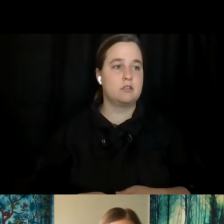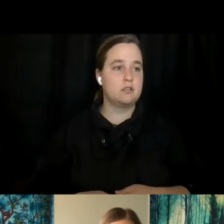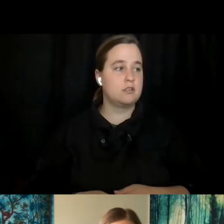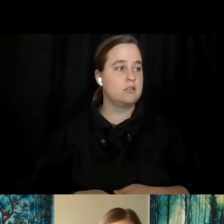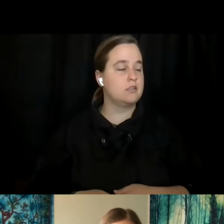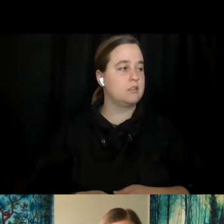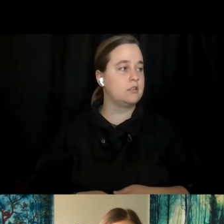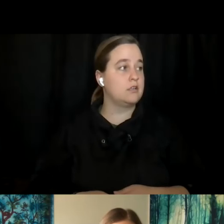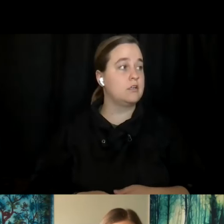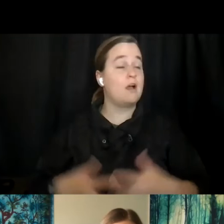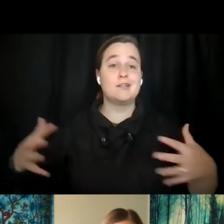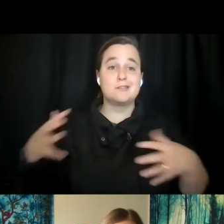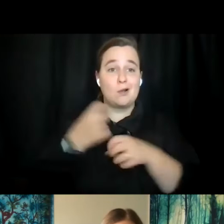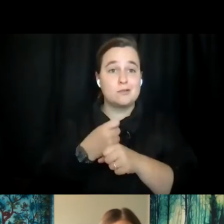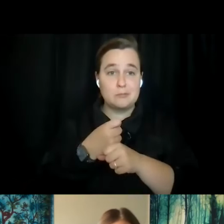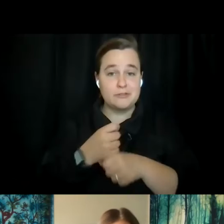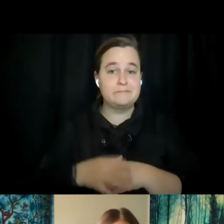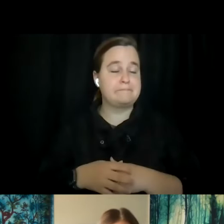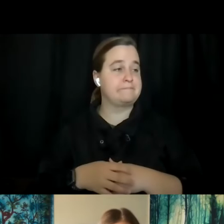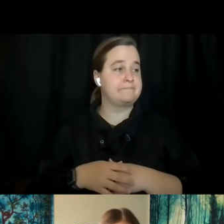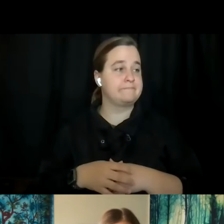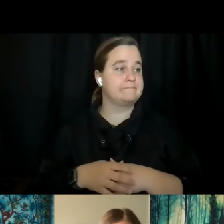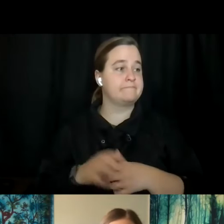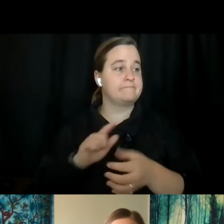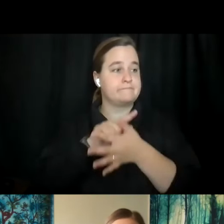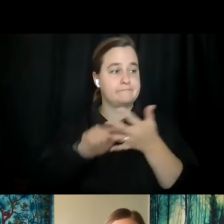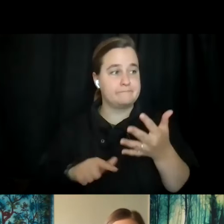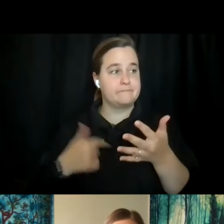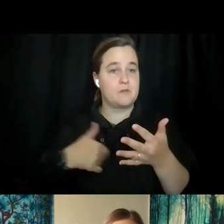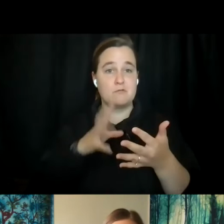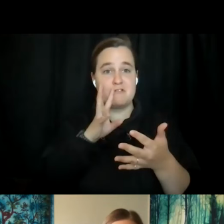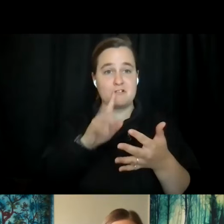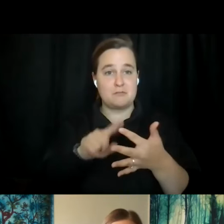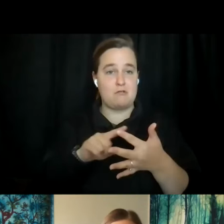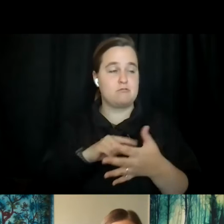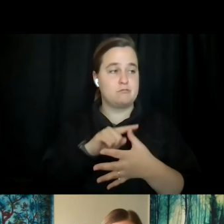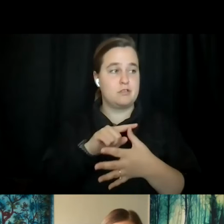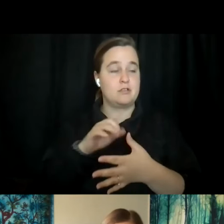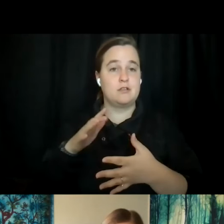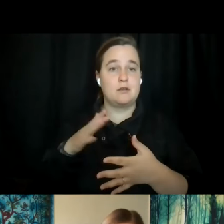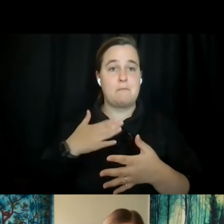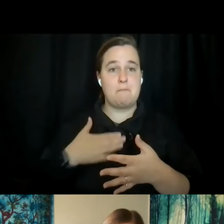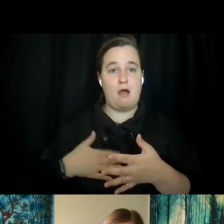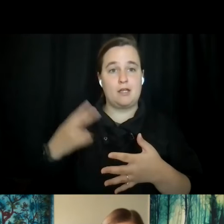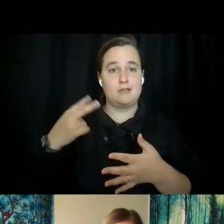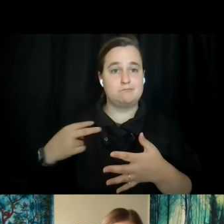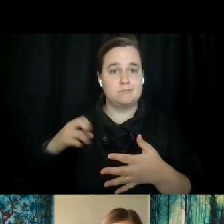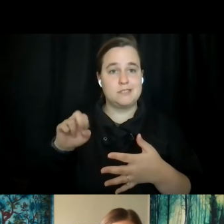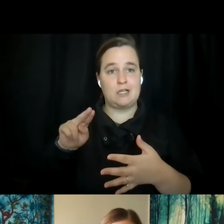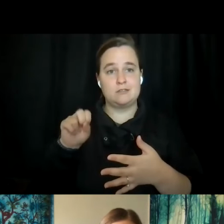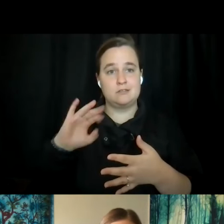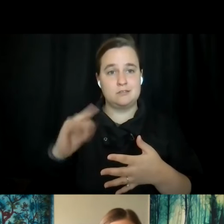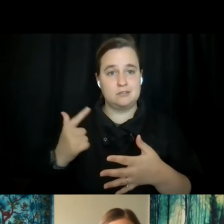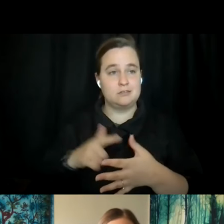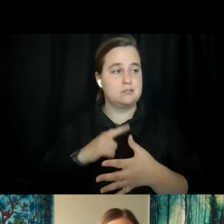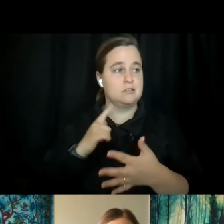So in summary, these were the 5 that we talked about. Body sensing, getting a